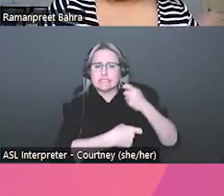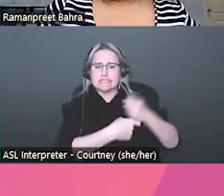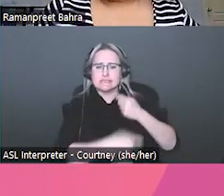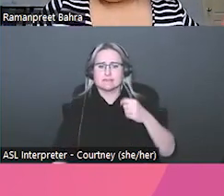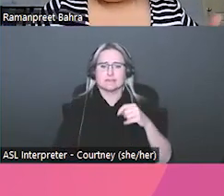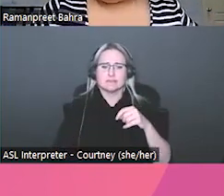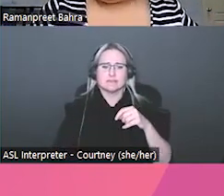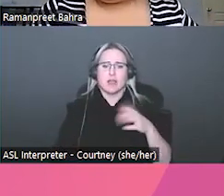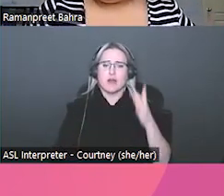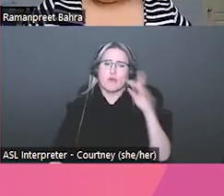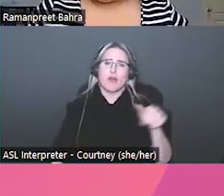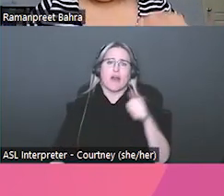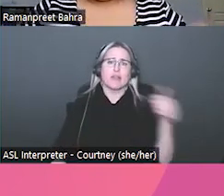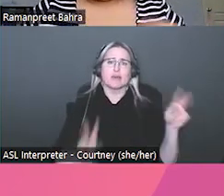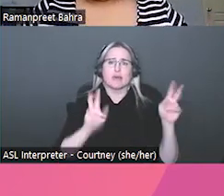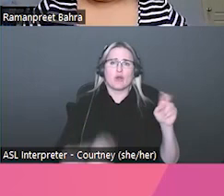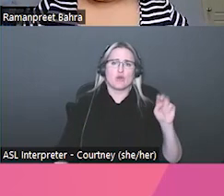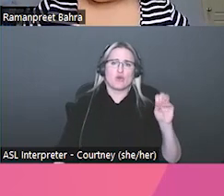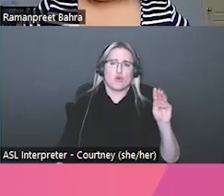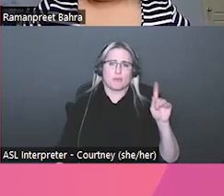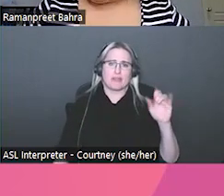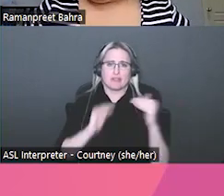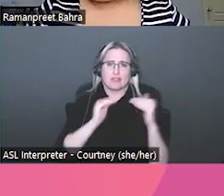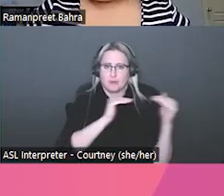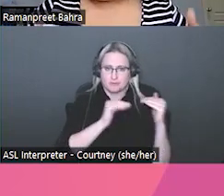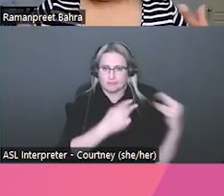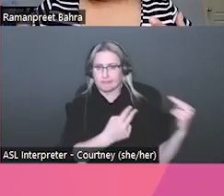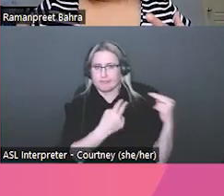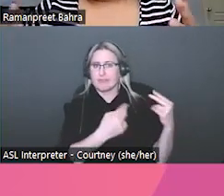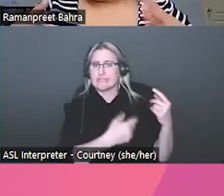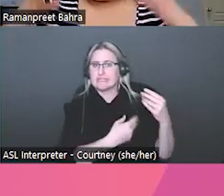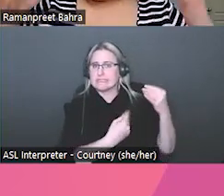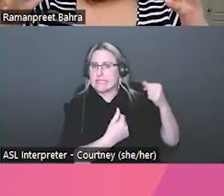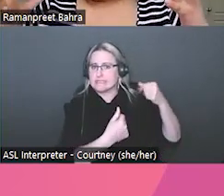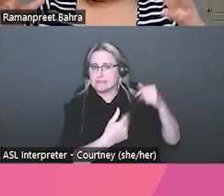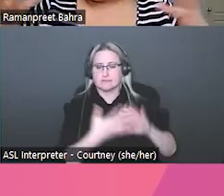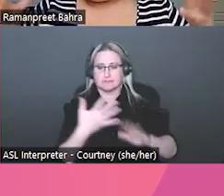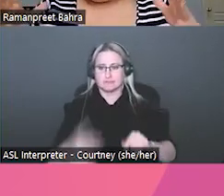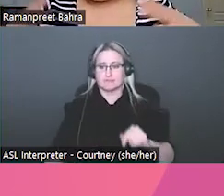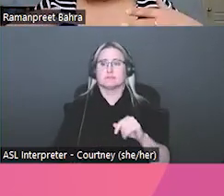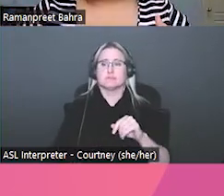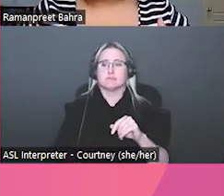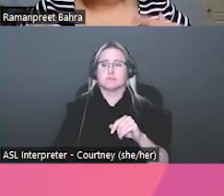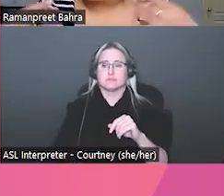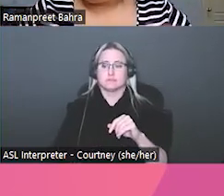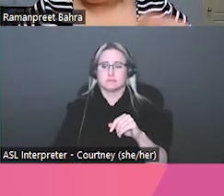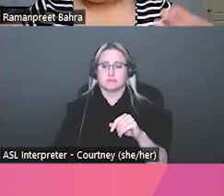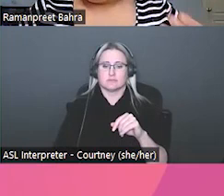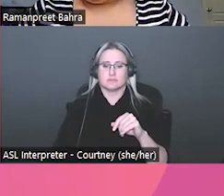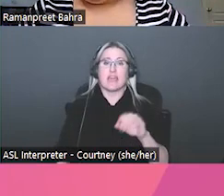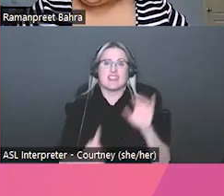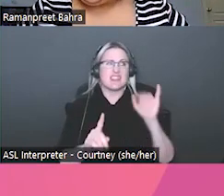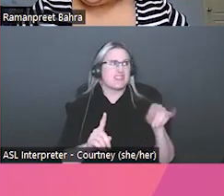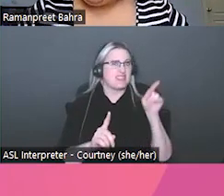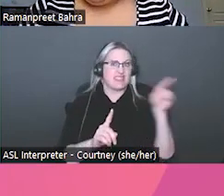by my normative counterparts. This notion of normalcy and the thin female body were framed as a box I must work towards